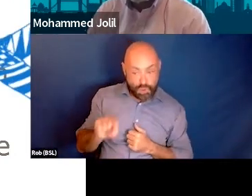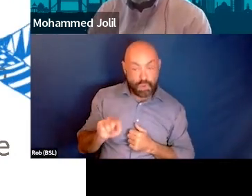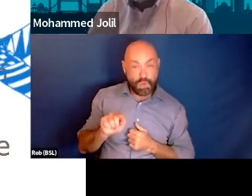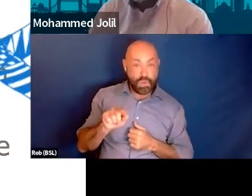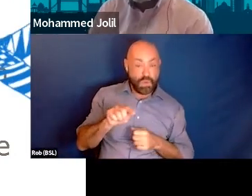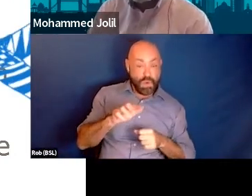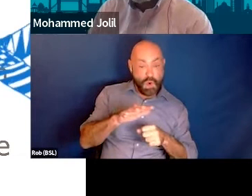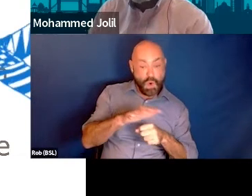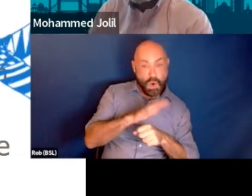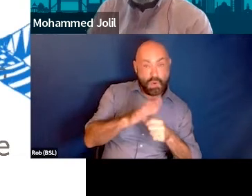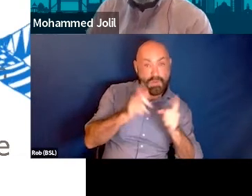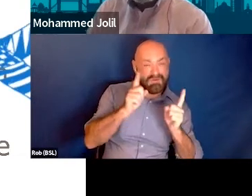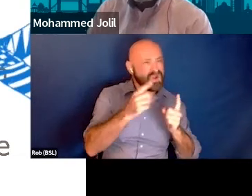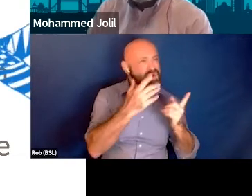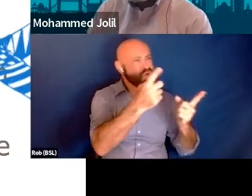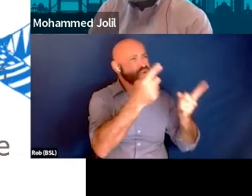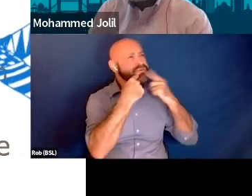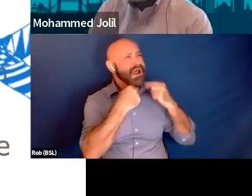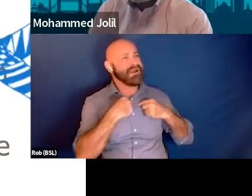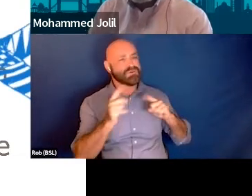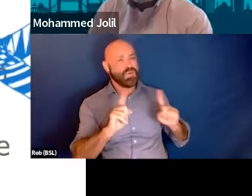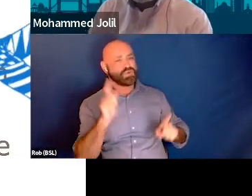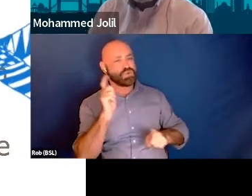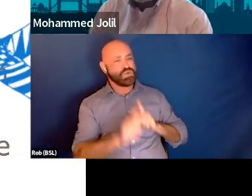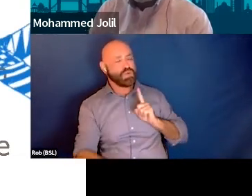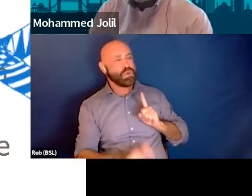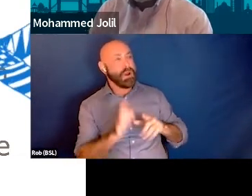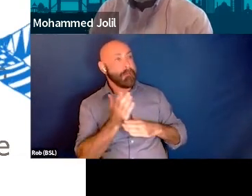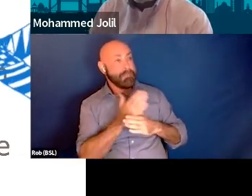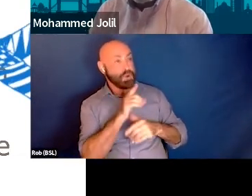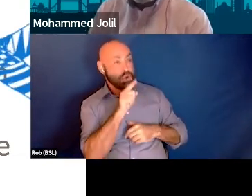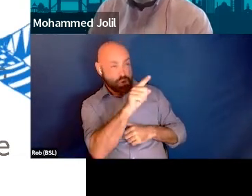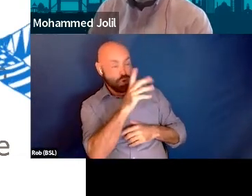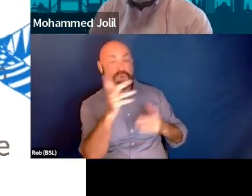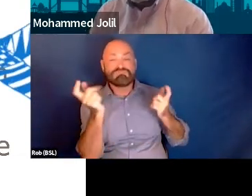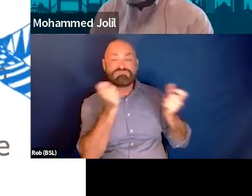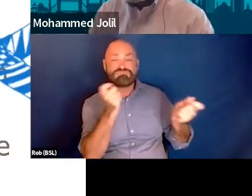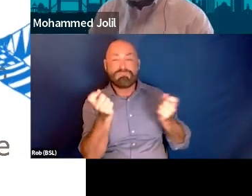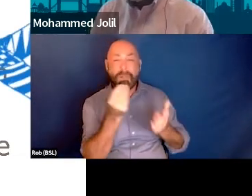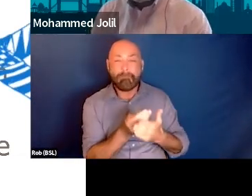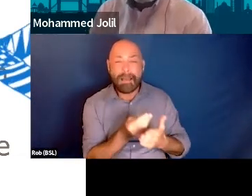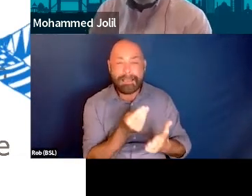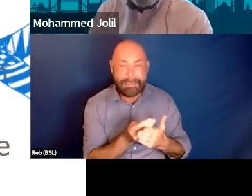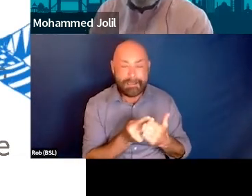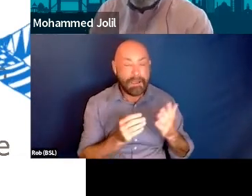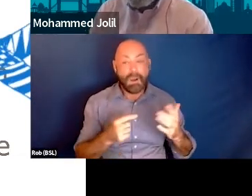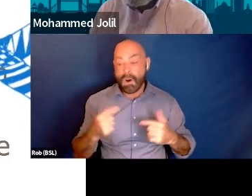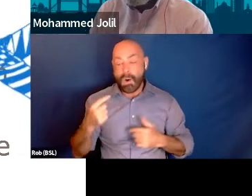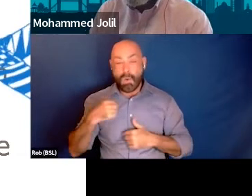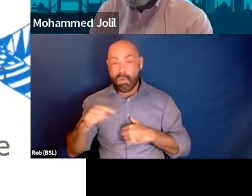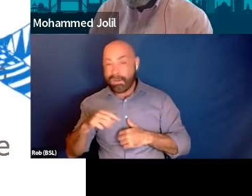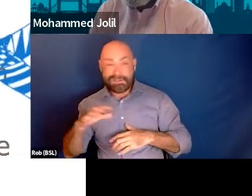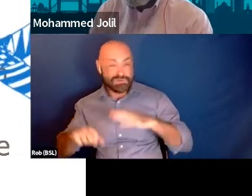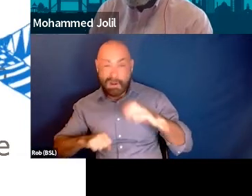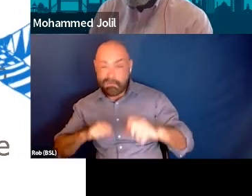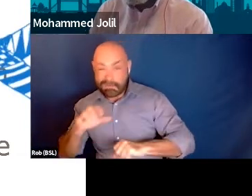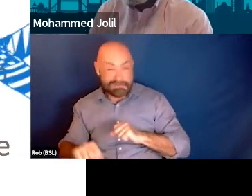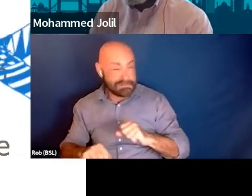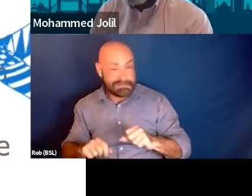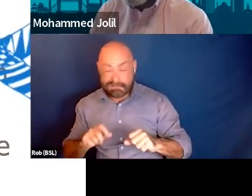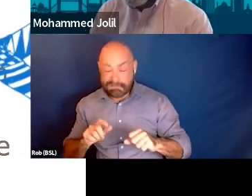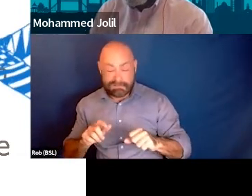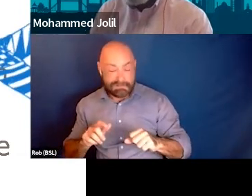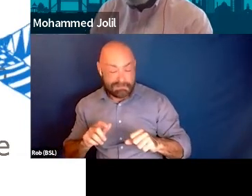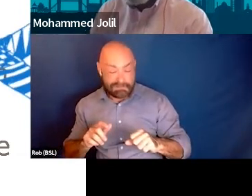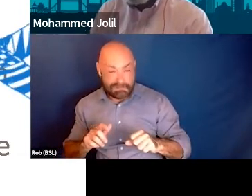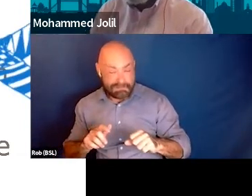boss, and you tell us what to do, because there's usually money attached to it. And then we're all scrapping about trying to put